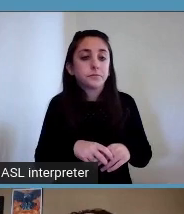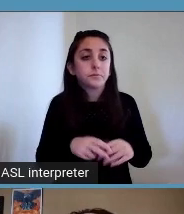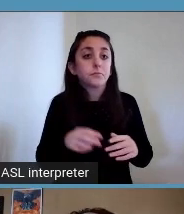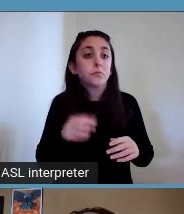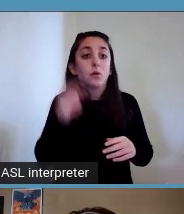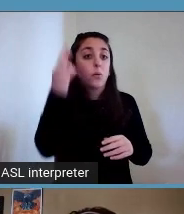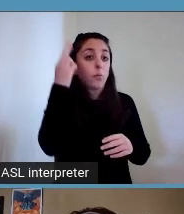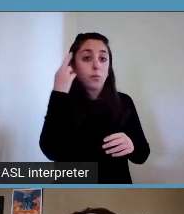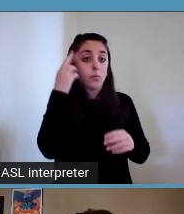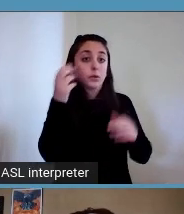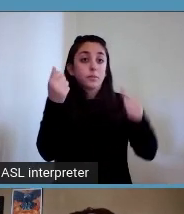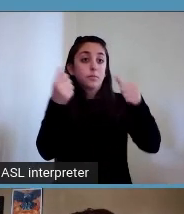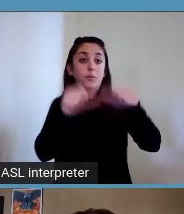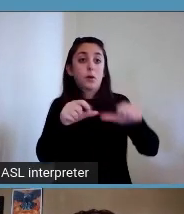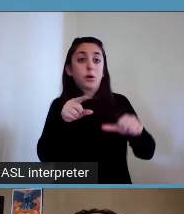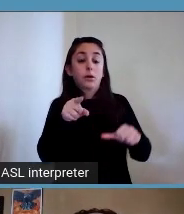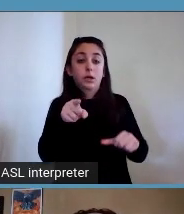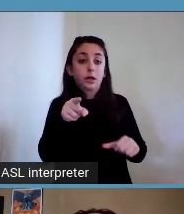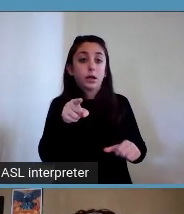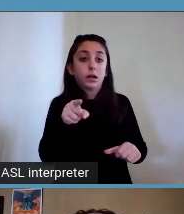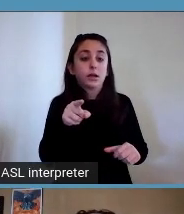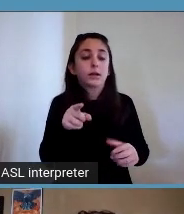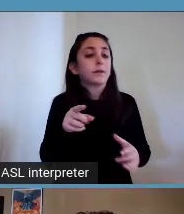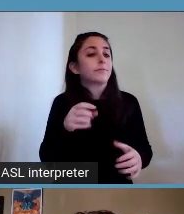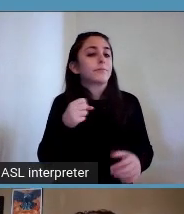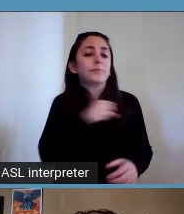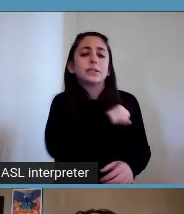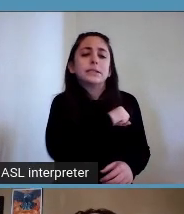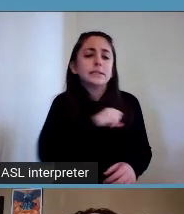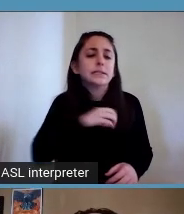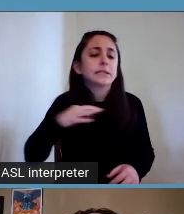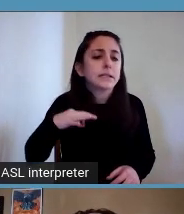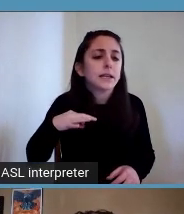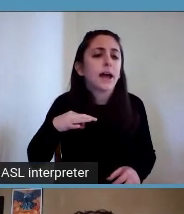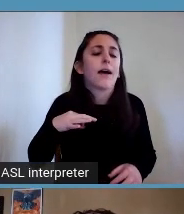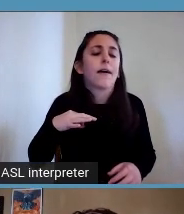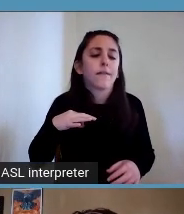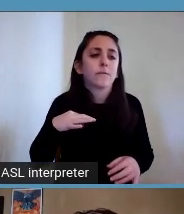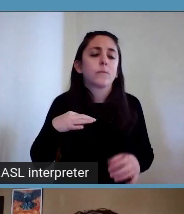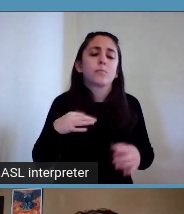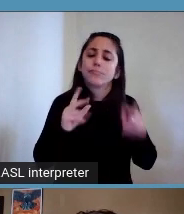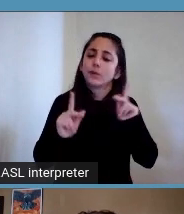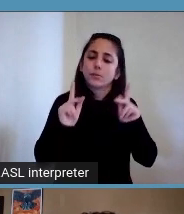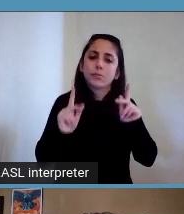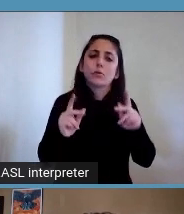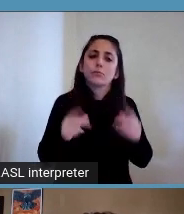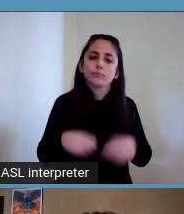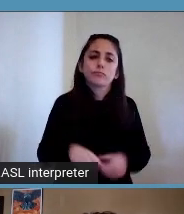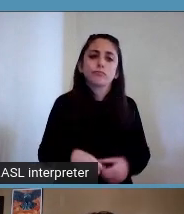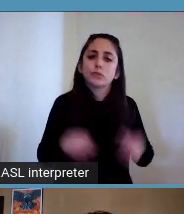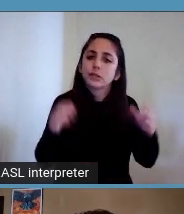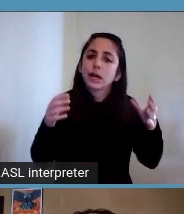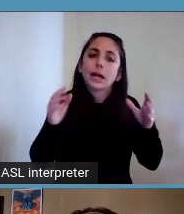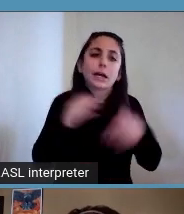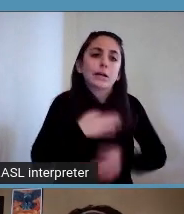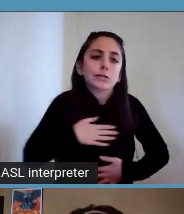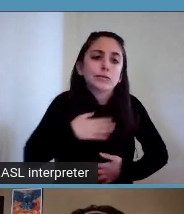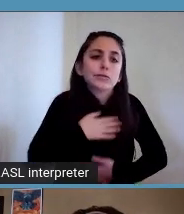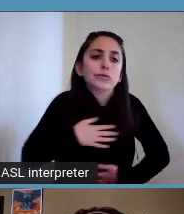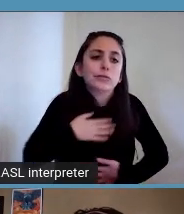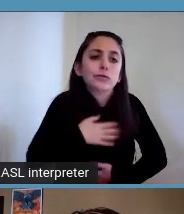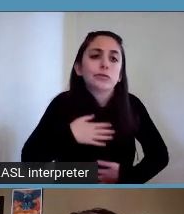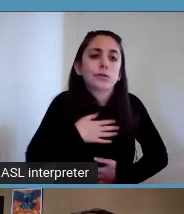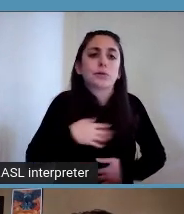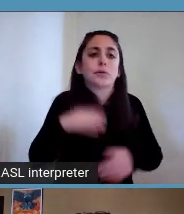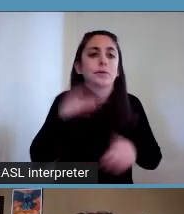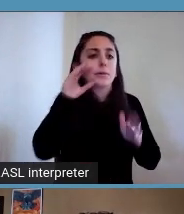is that staff photos tend to do really well for us on social media. I think part of that is because people like seeing